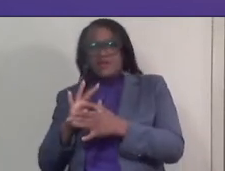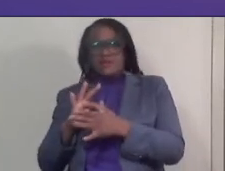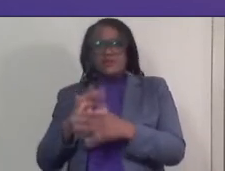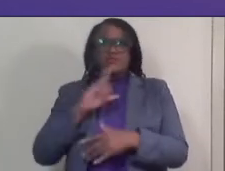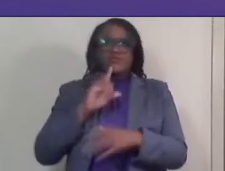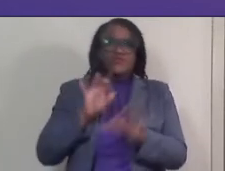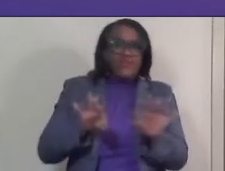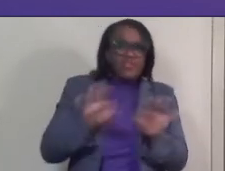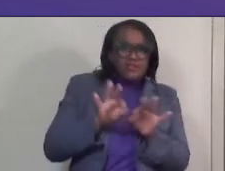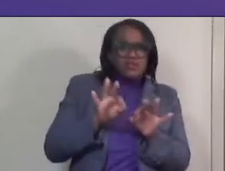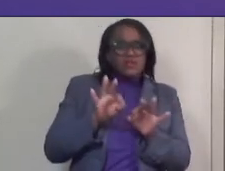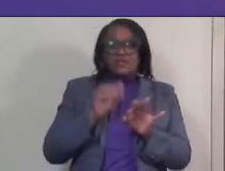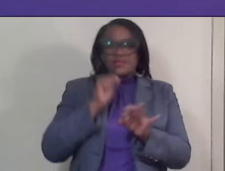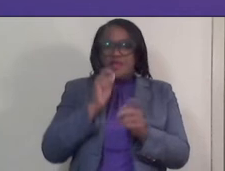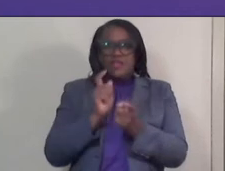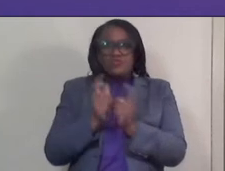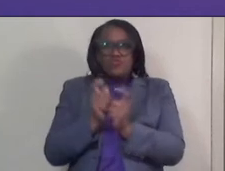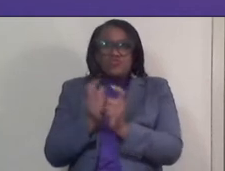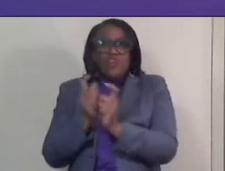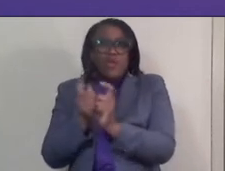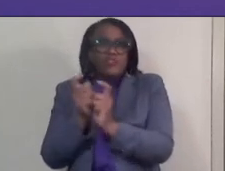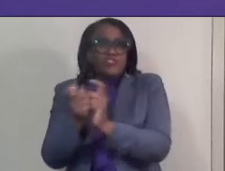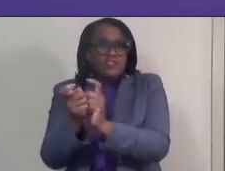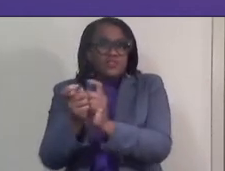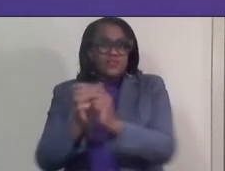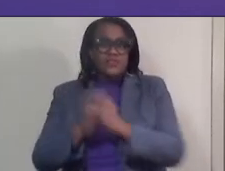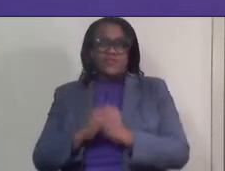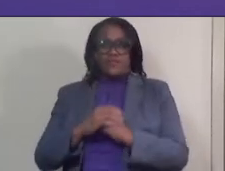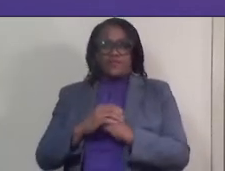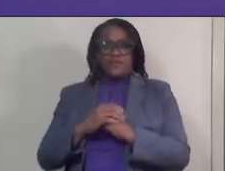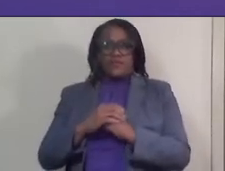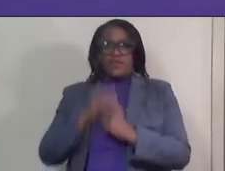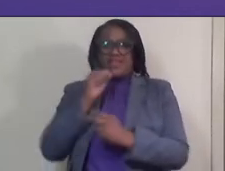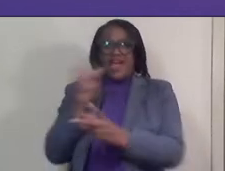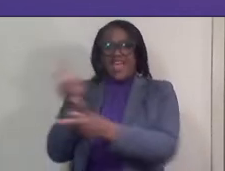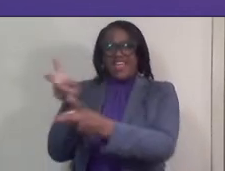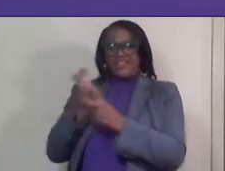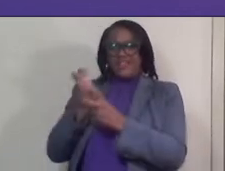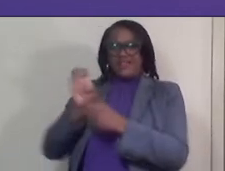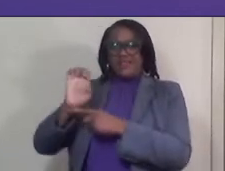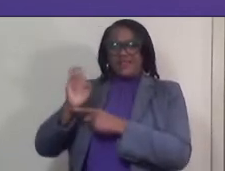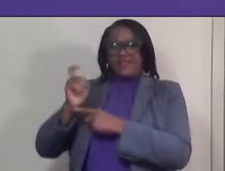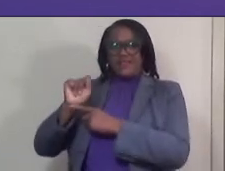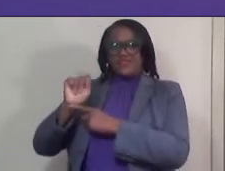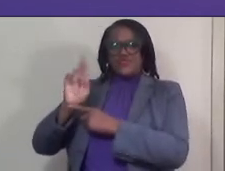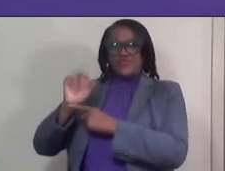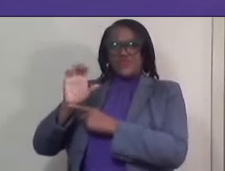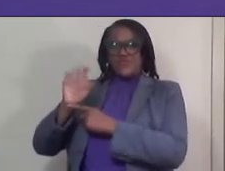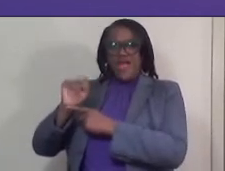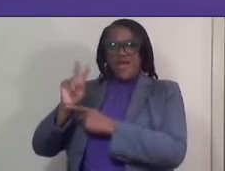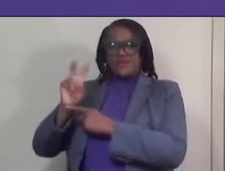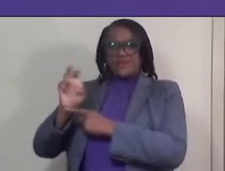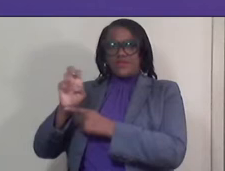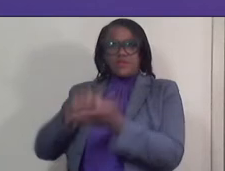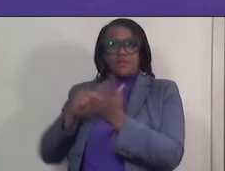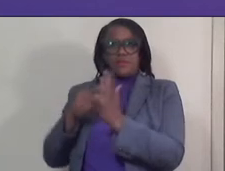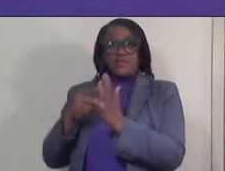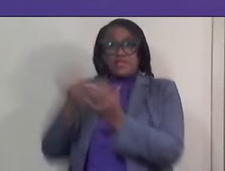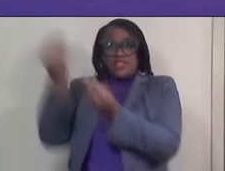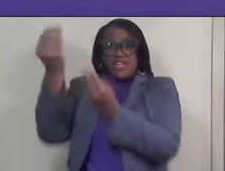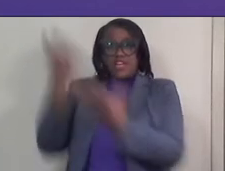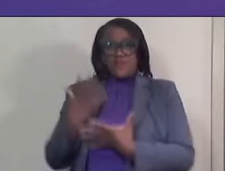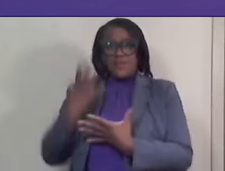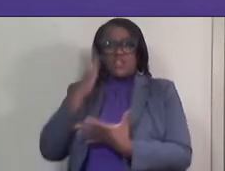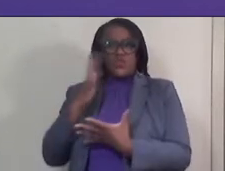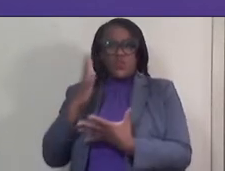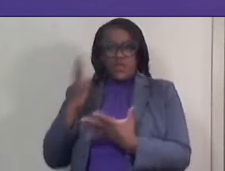doesn't continue to change. Not extractive. That the information gathered enhances a community.